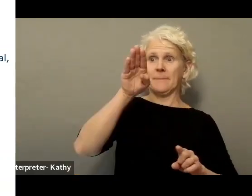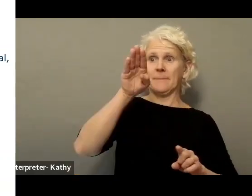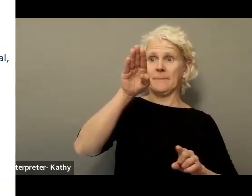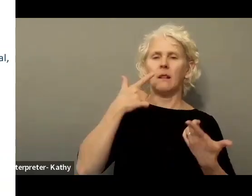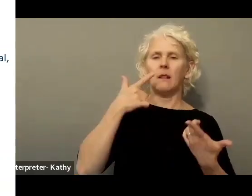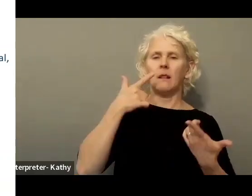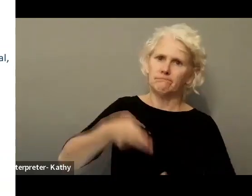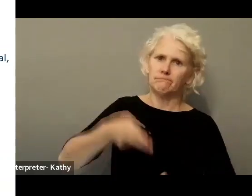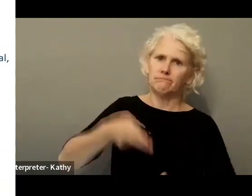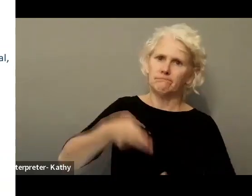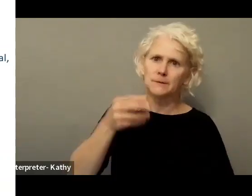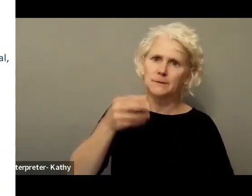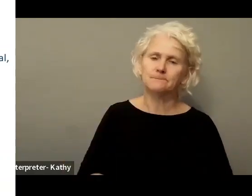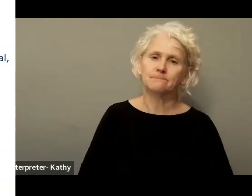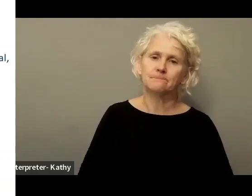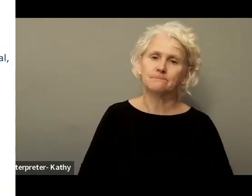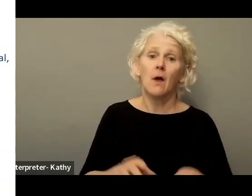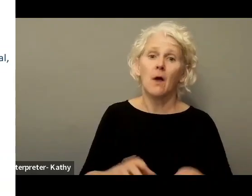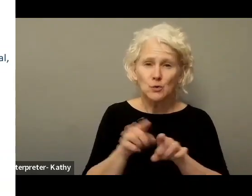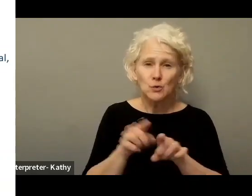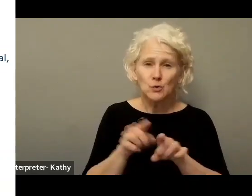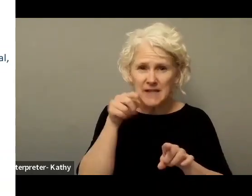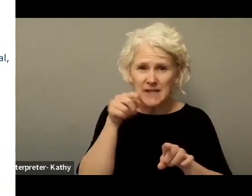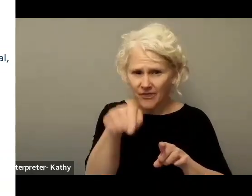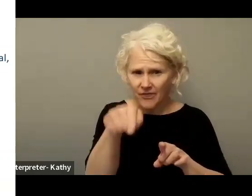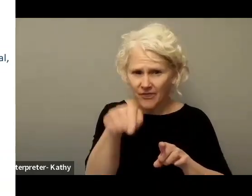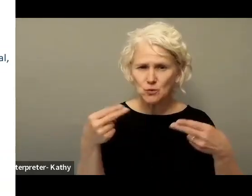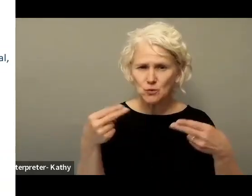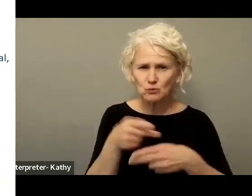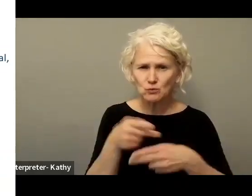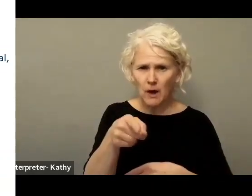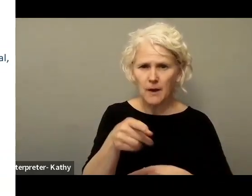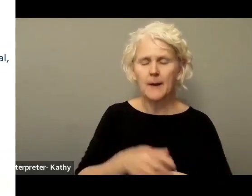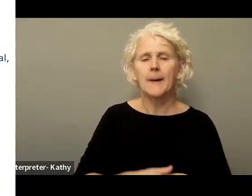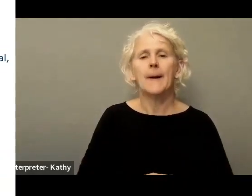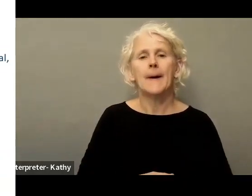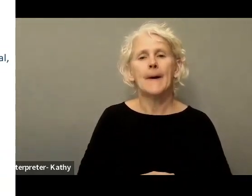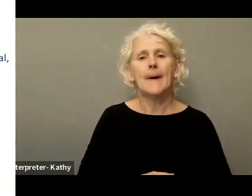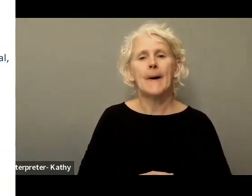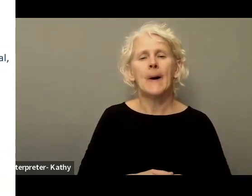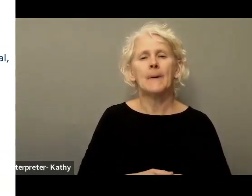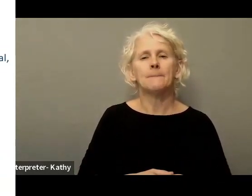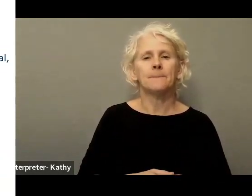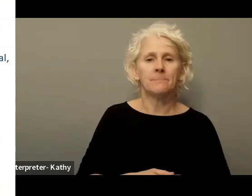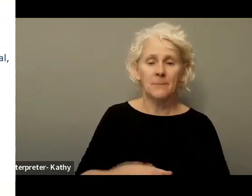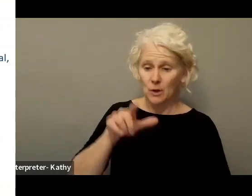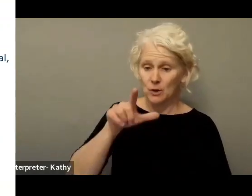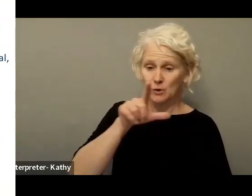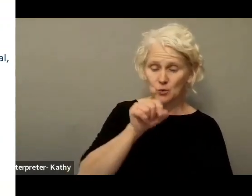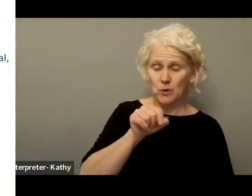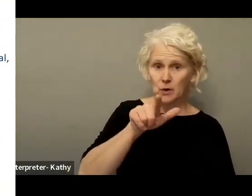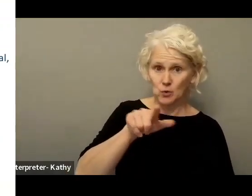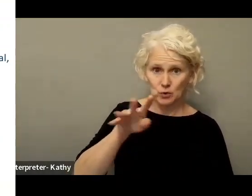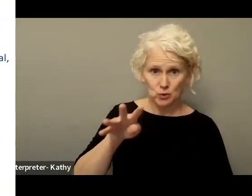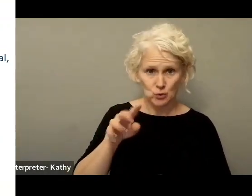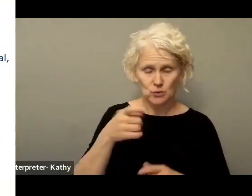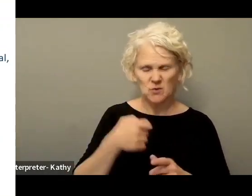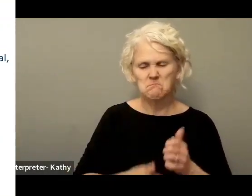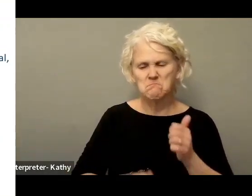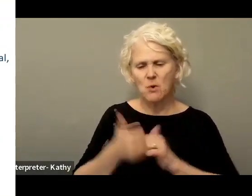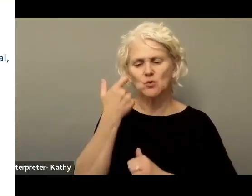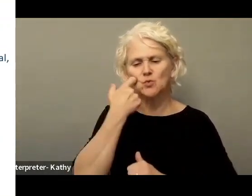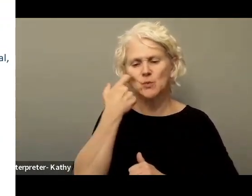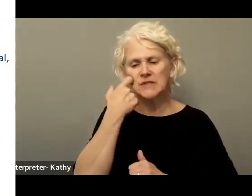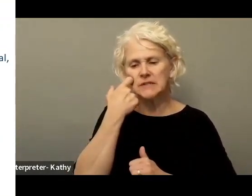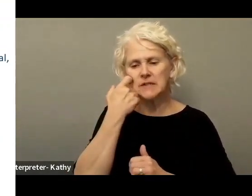pronounced. What you also see is that from that 2022 peak to the most recent data,